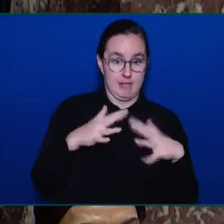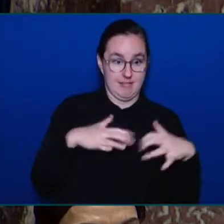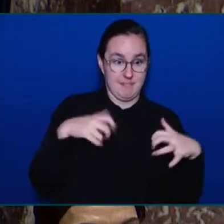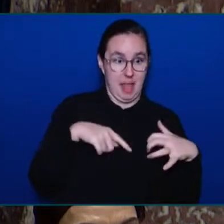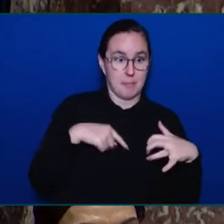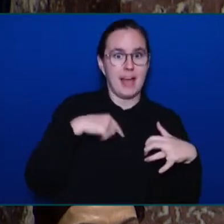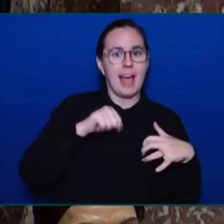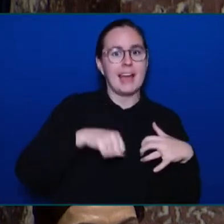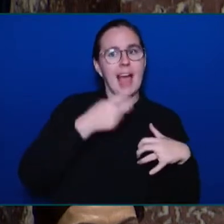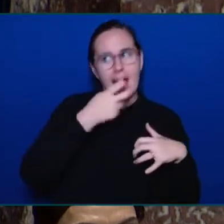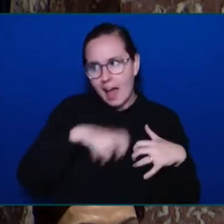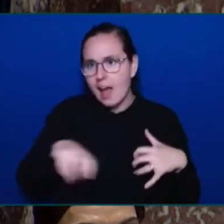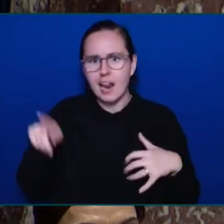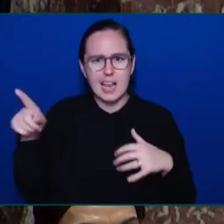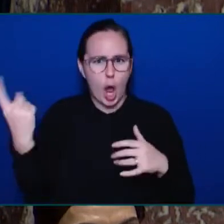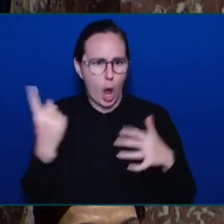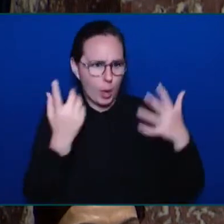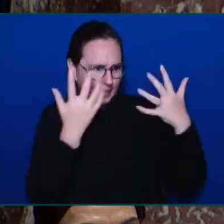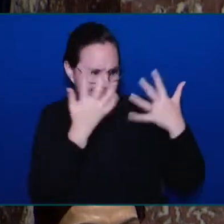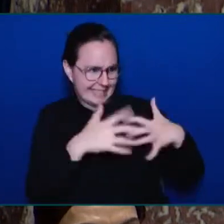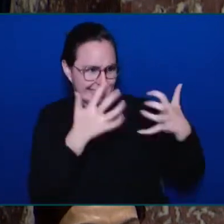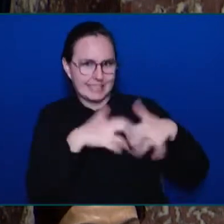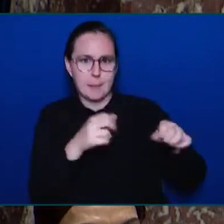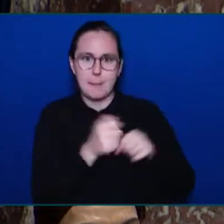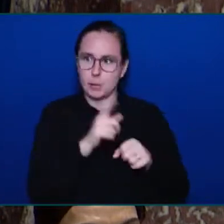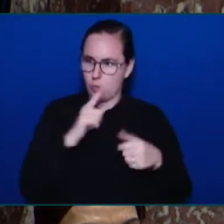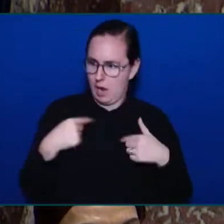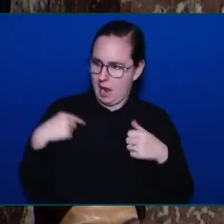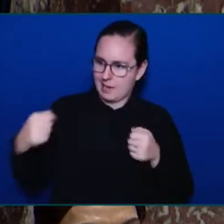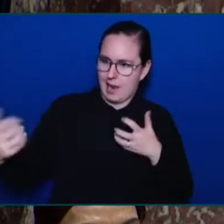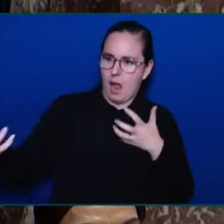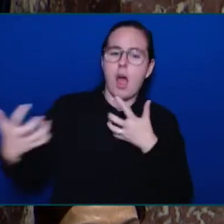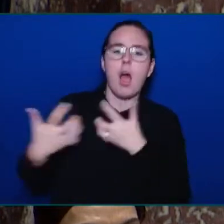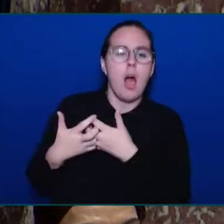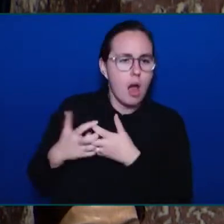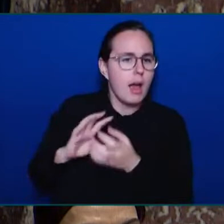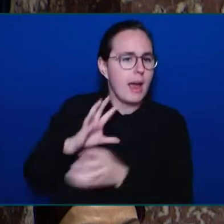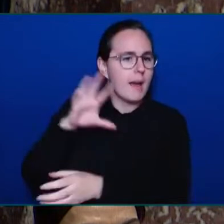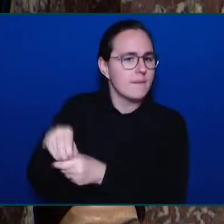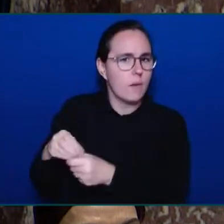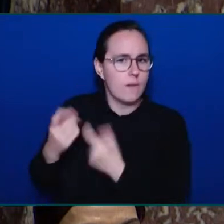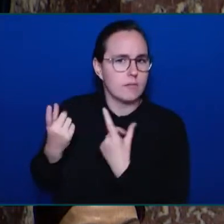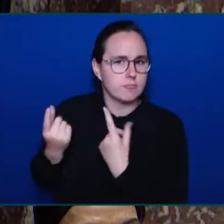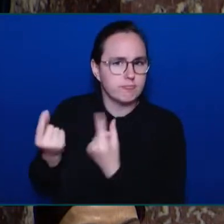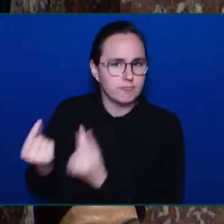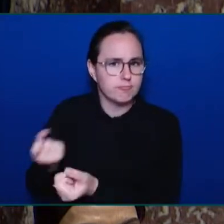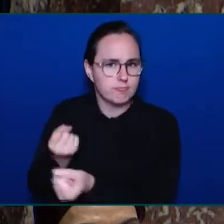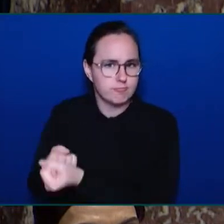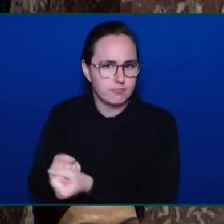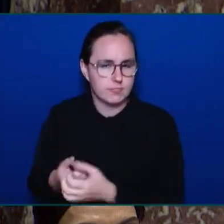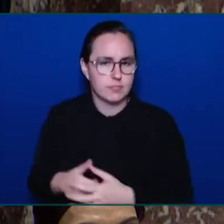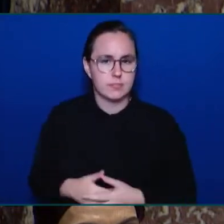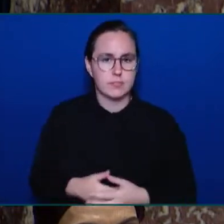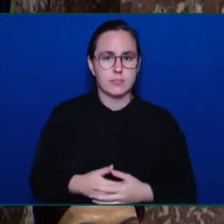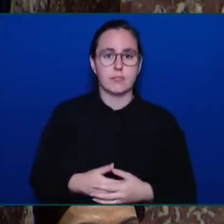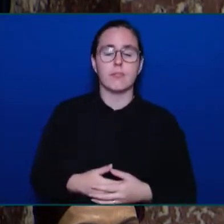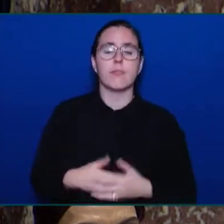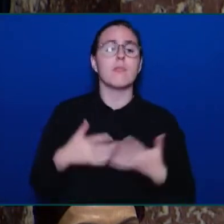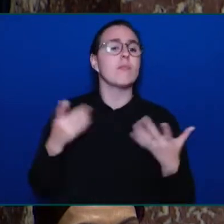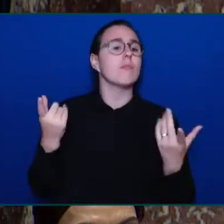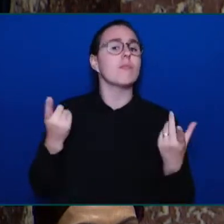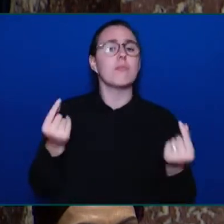shore keeping, restoring wetlands, removing invasive species, Dennis Copeland was a driving force on the